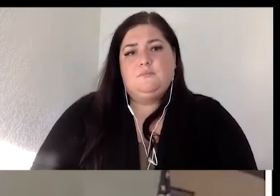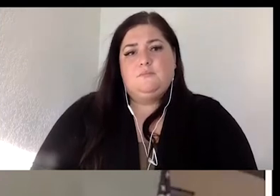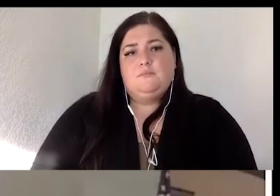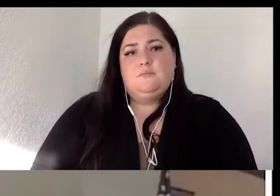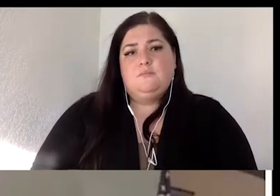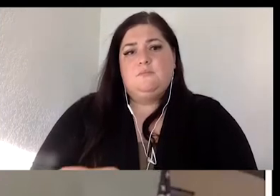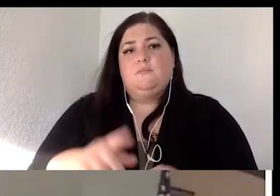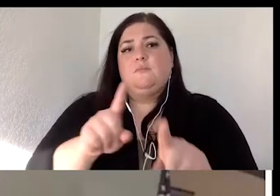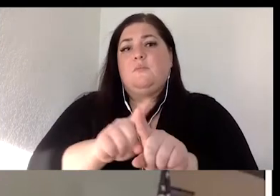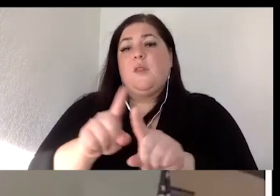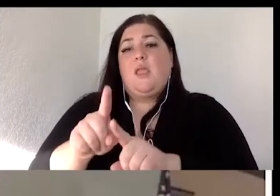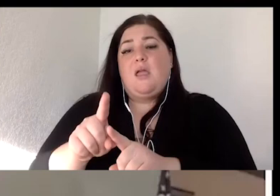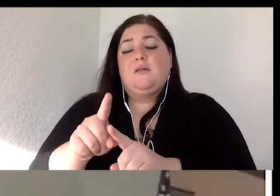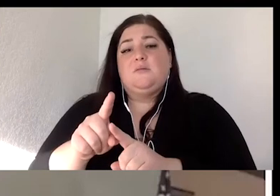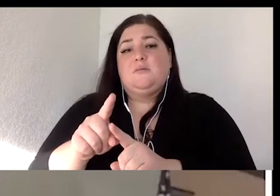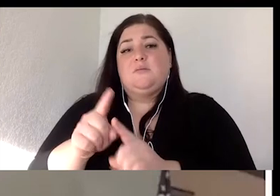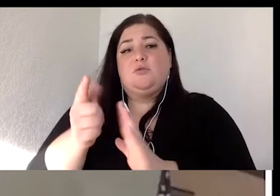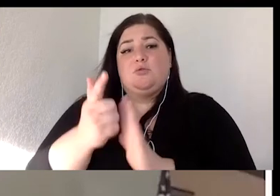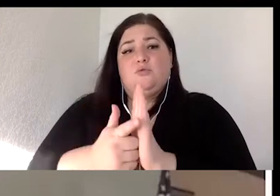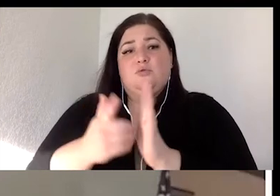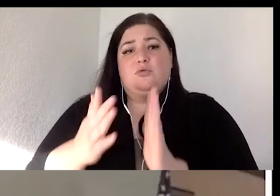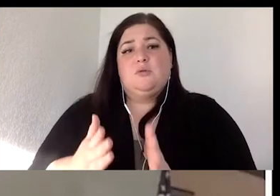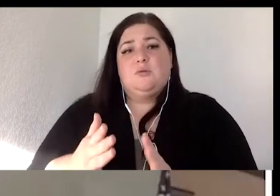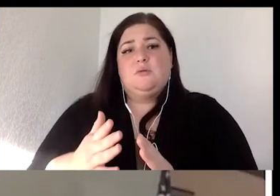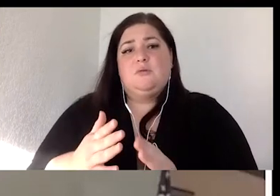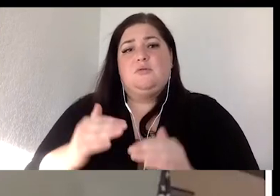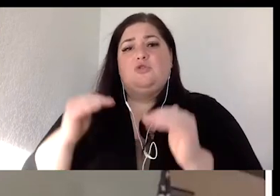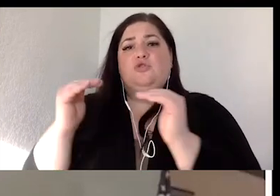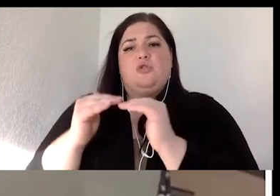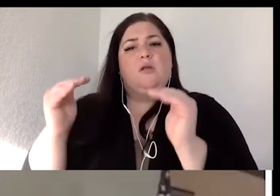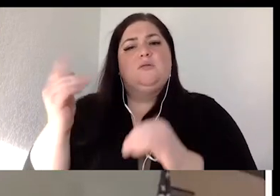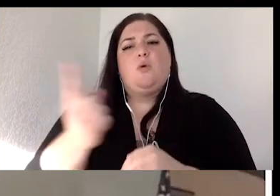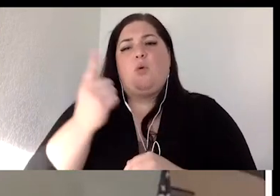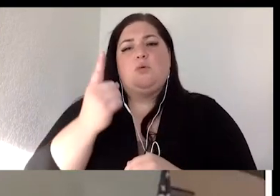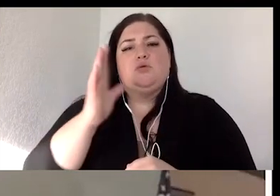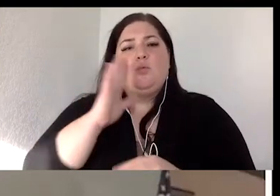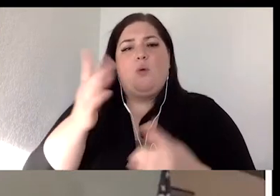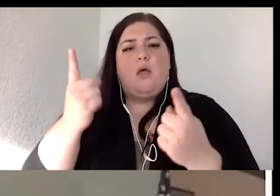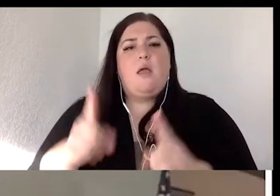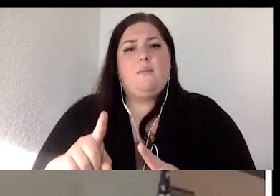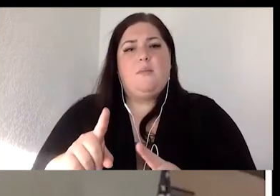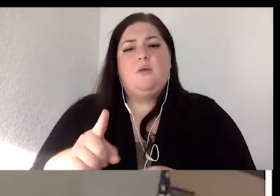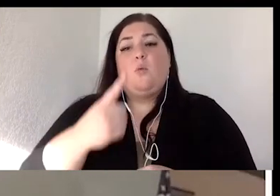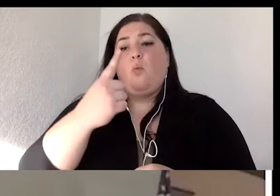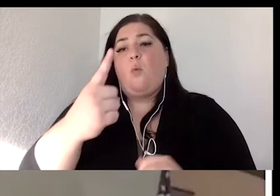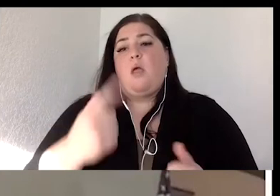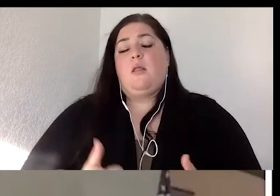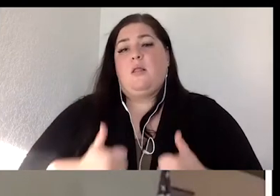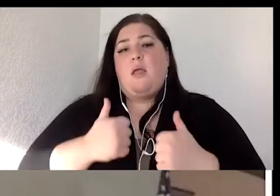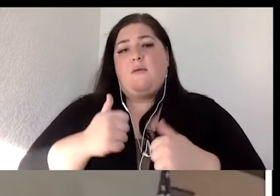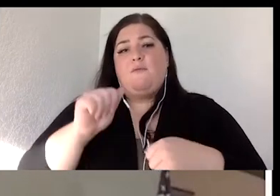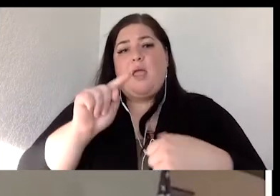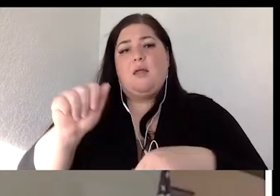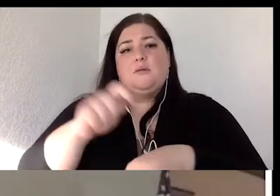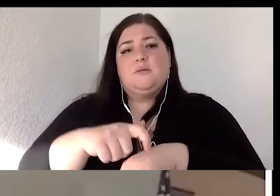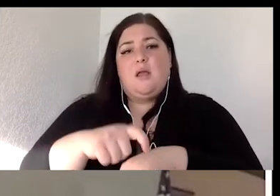attorney was that justice always happens one life at a time, one file at a